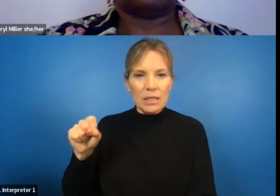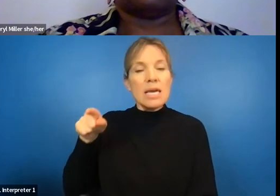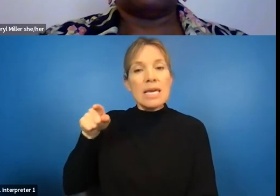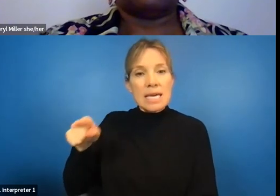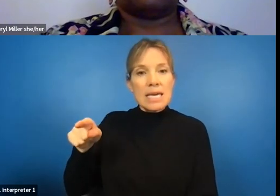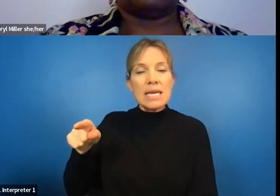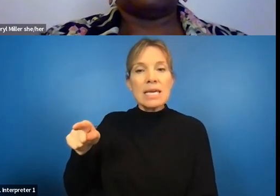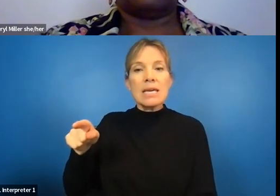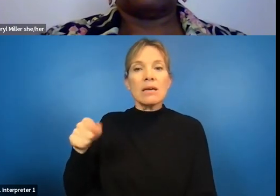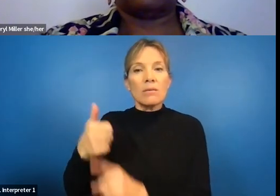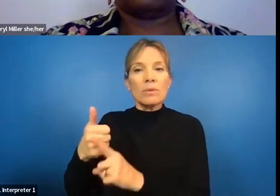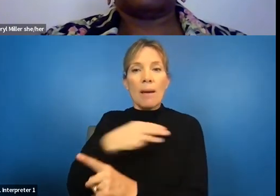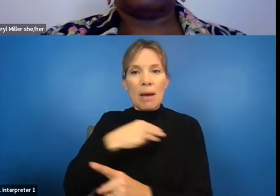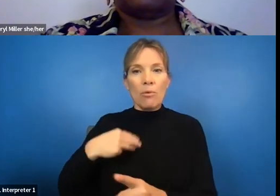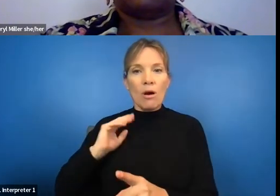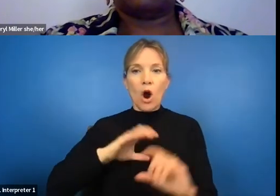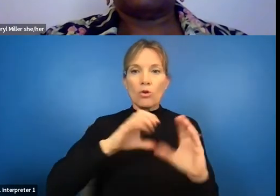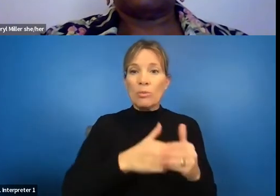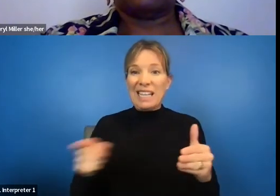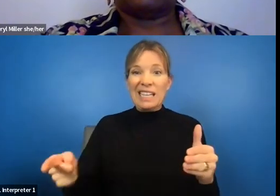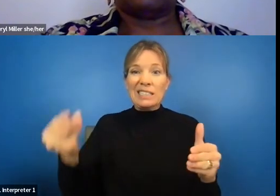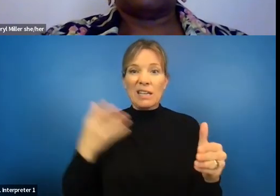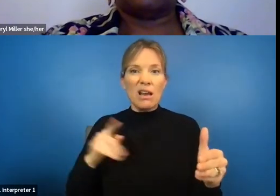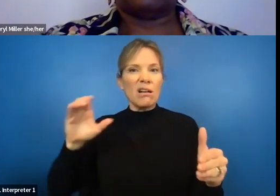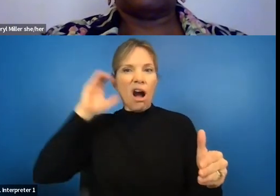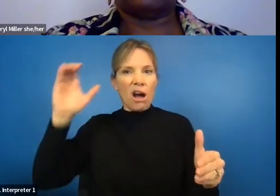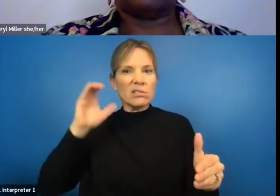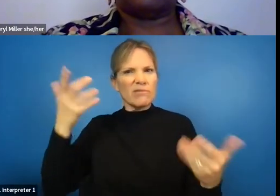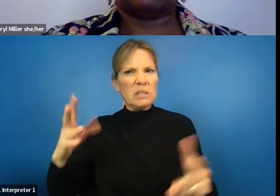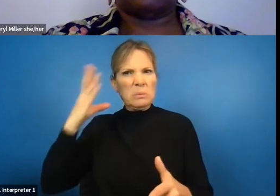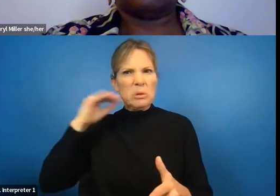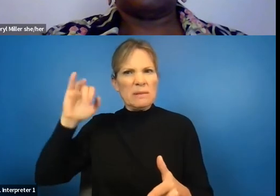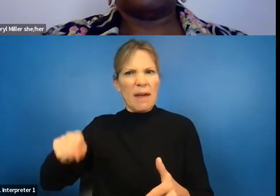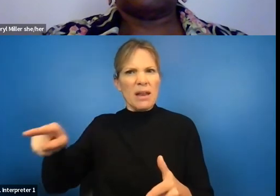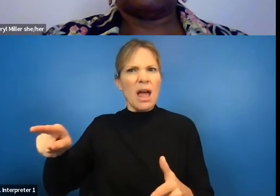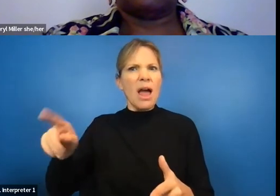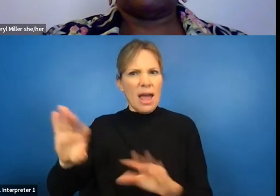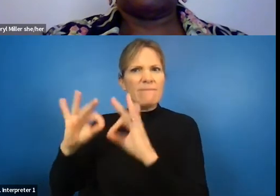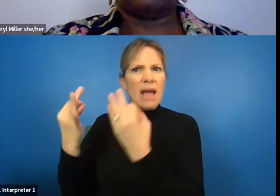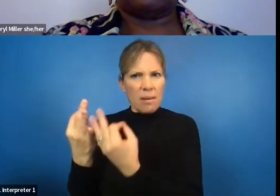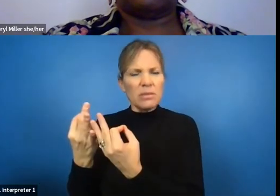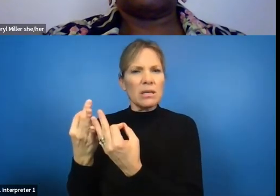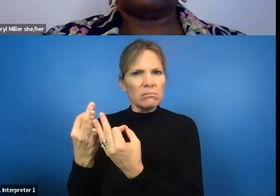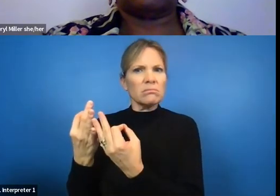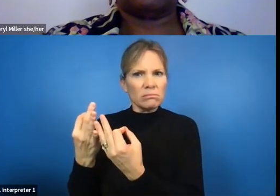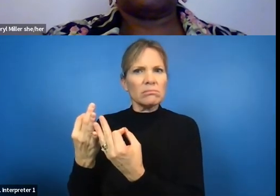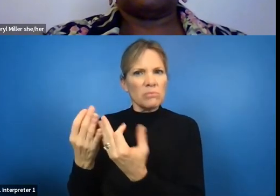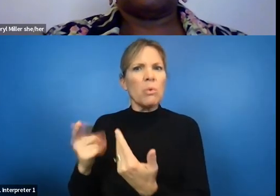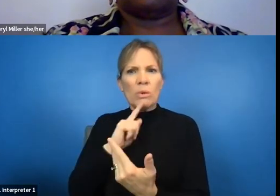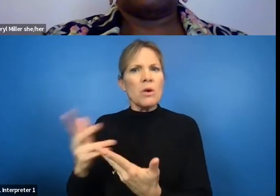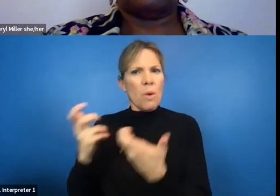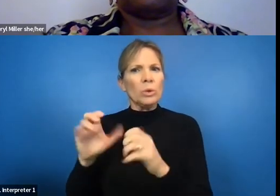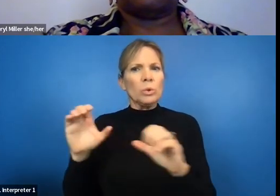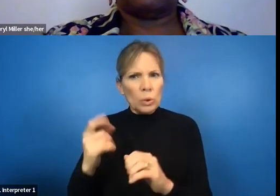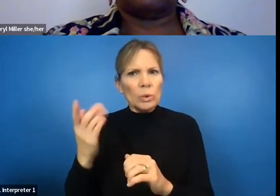He was a member of our group, and he told us that his cousin had this experience and that his family really wanted to do